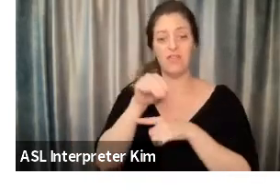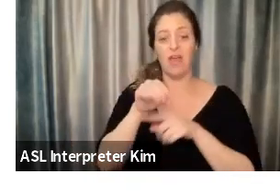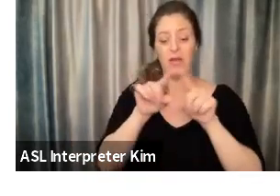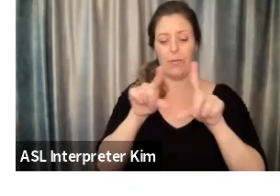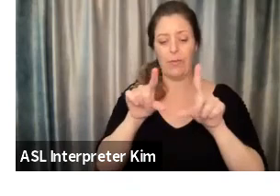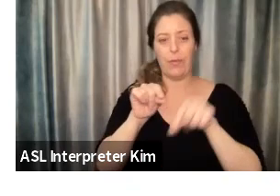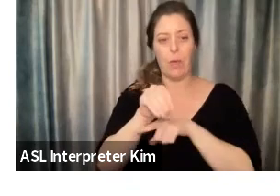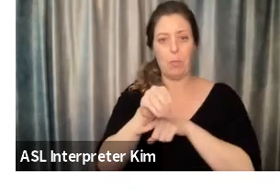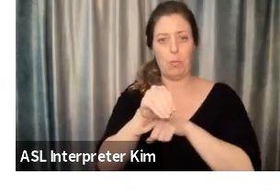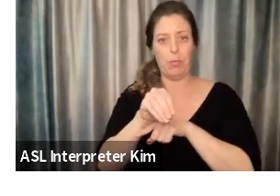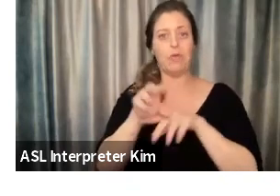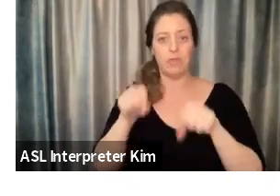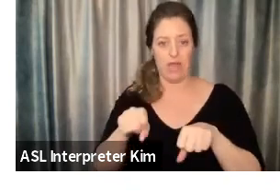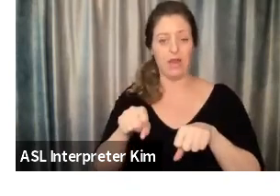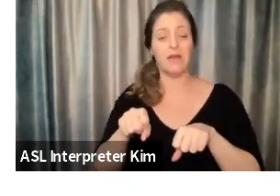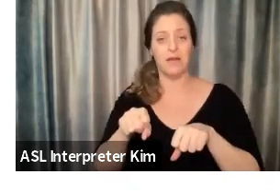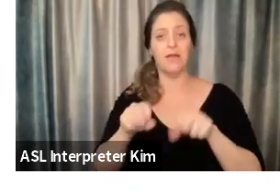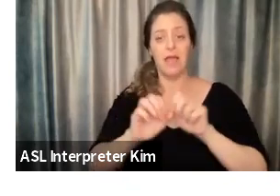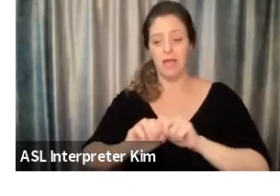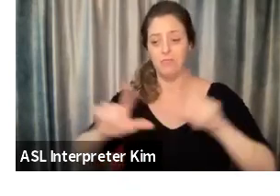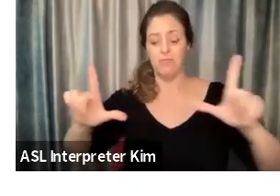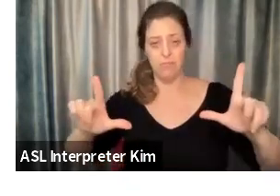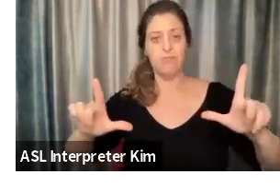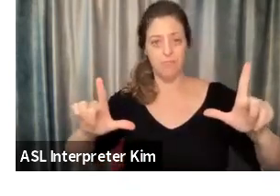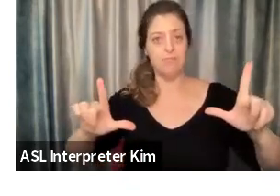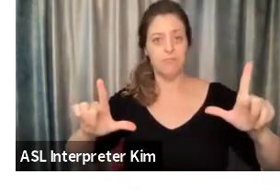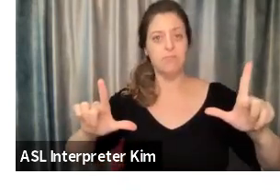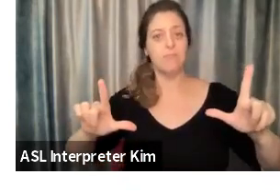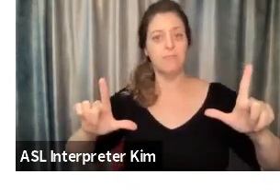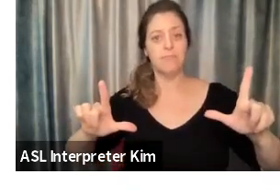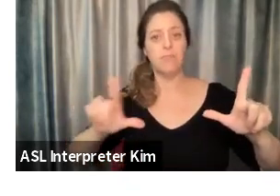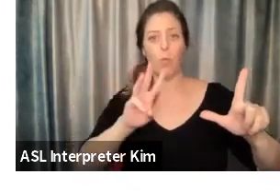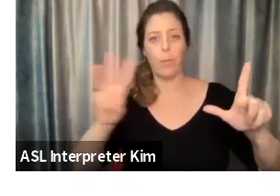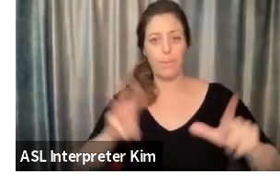below. If you scan it, it would take you directly to their website page.